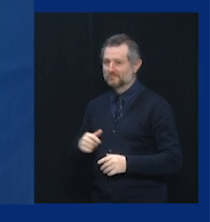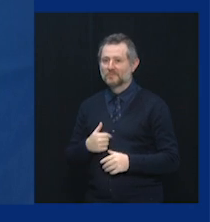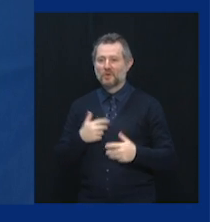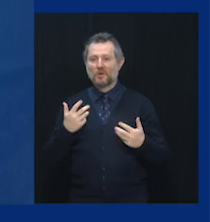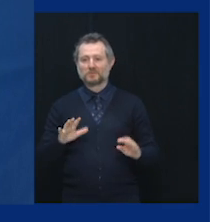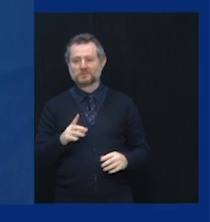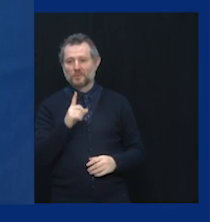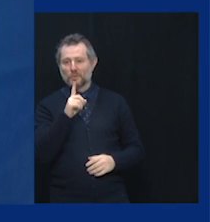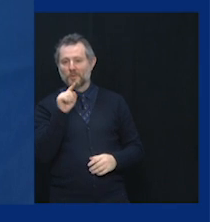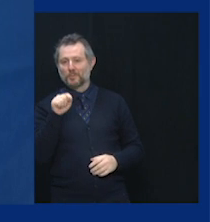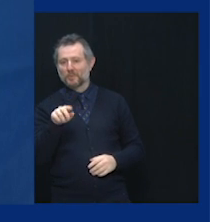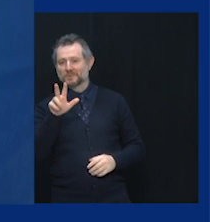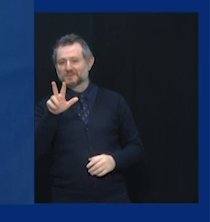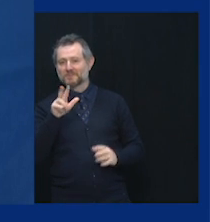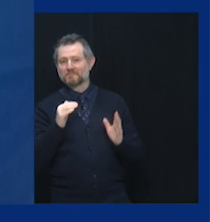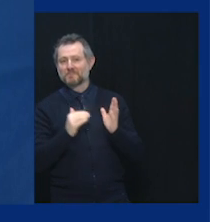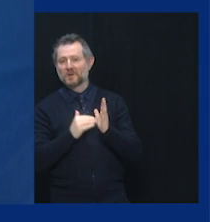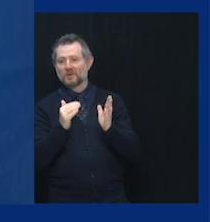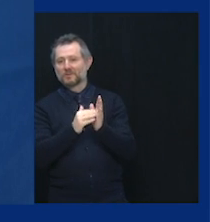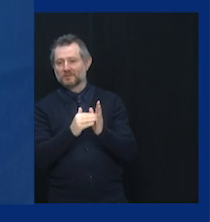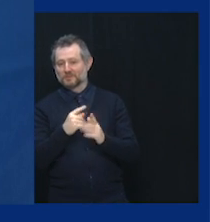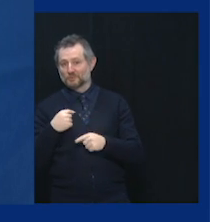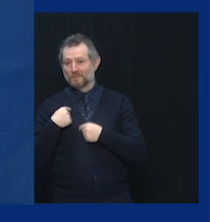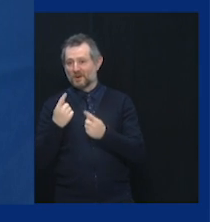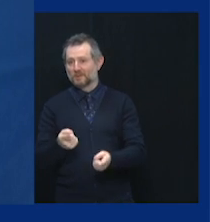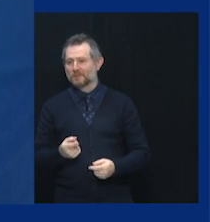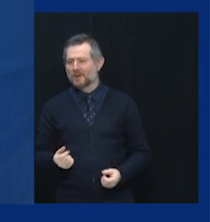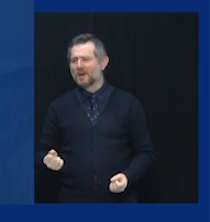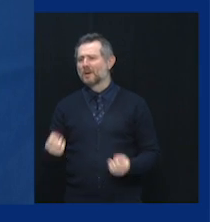many people were in 1A? Who remembers?